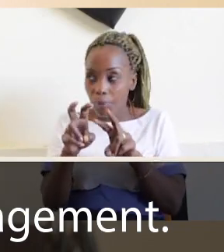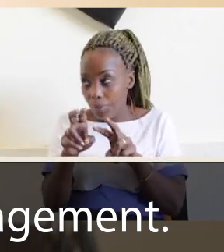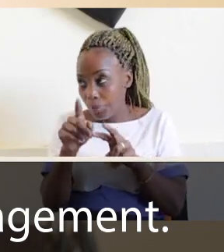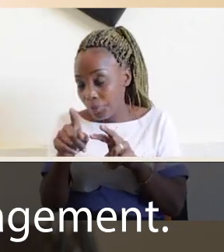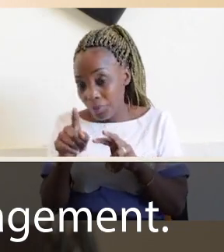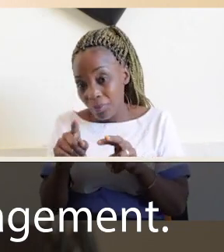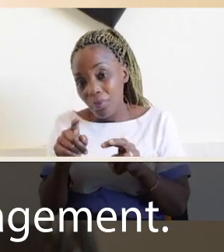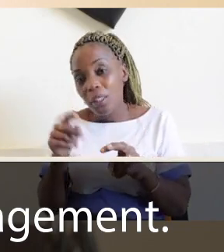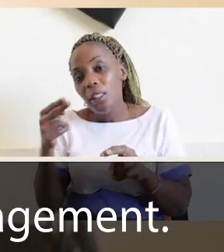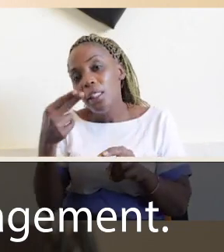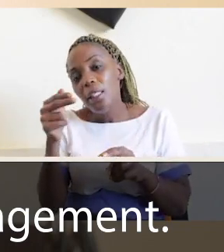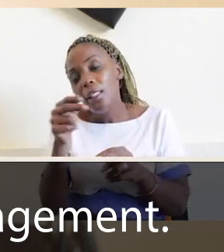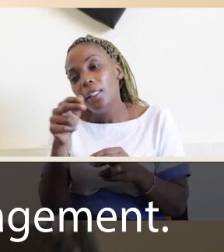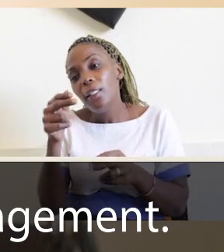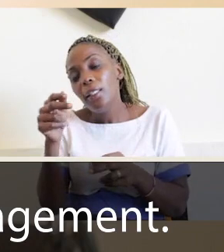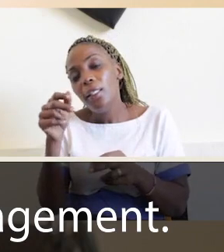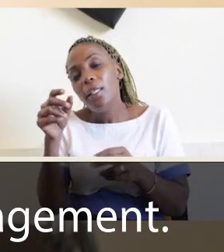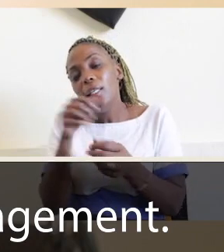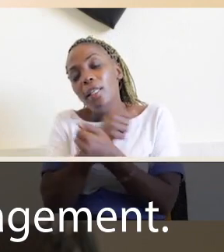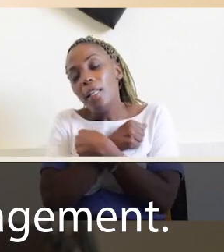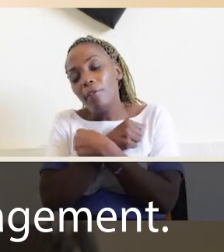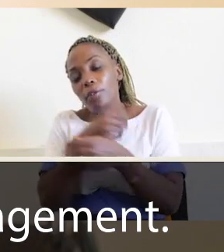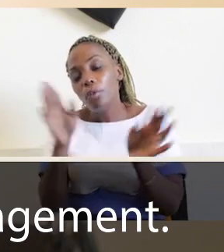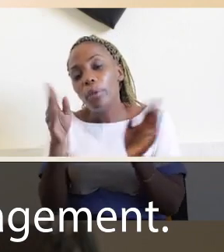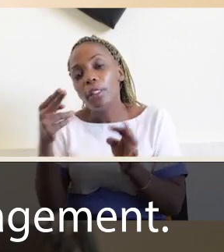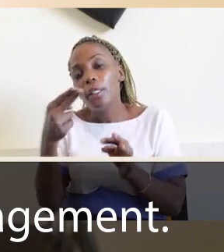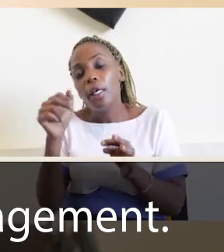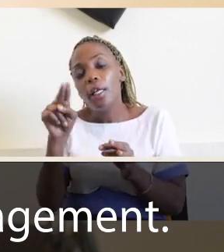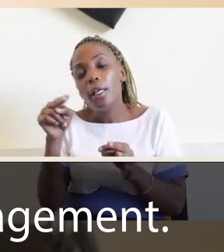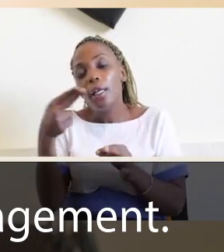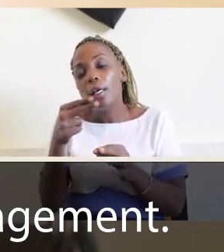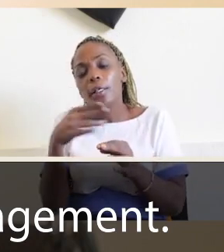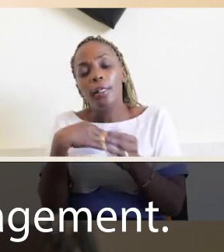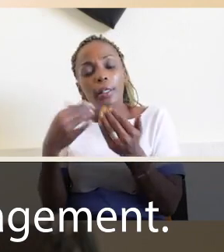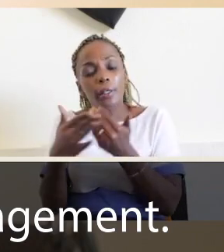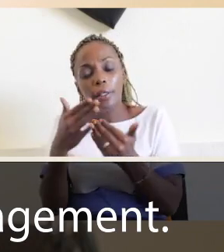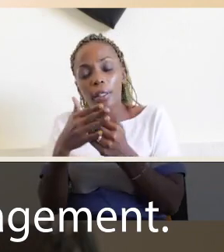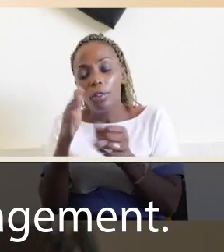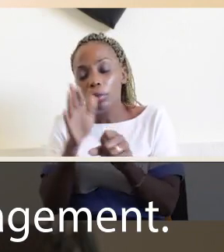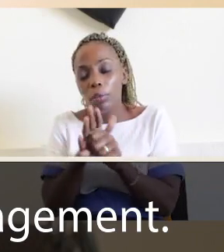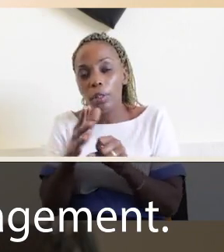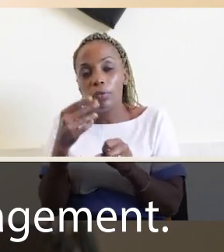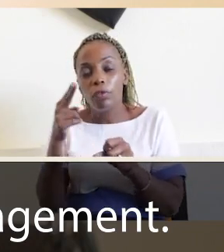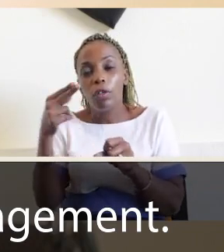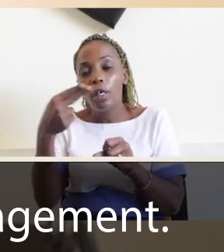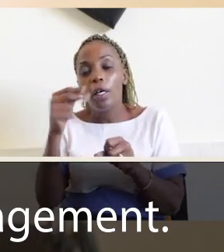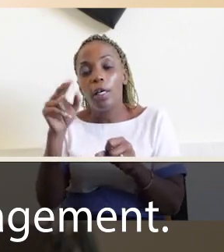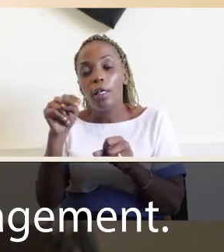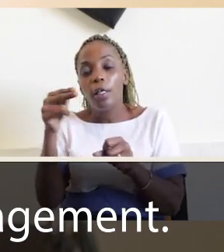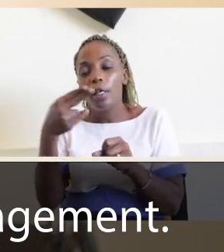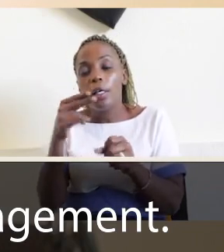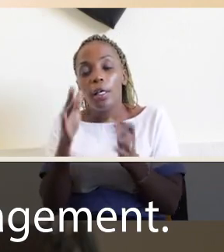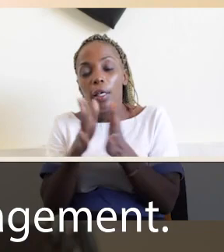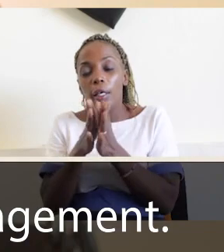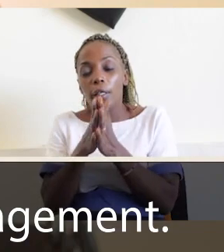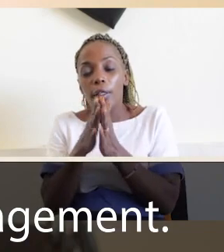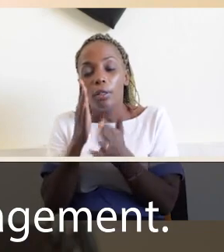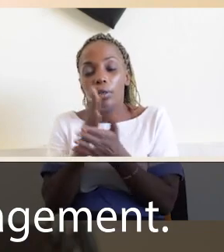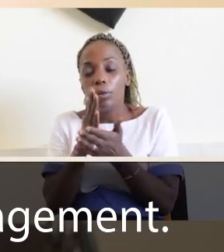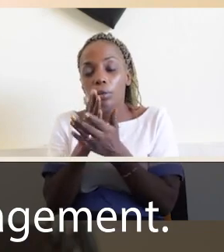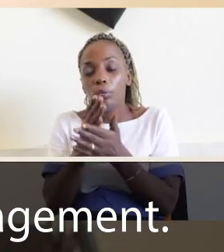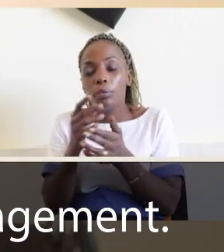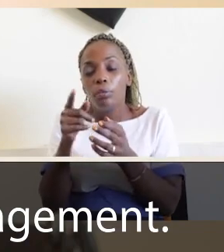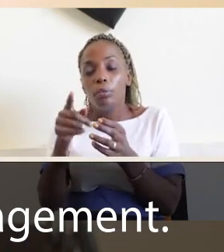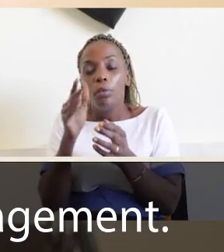he loved Hannah and he valued her so much. And she kept on as she was